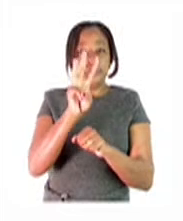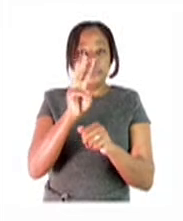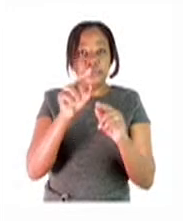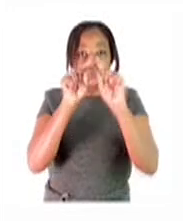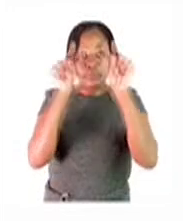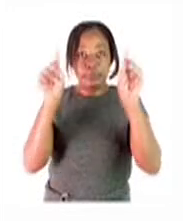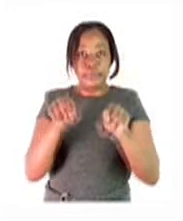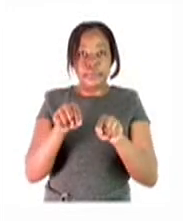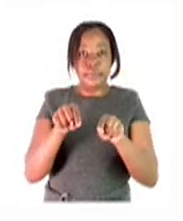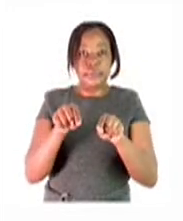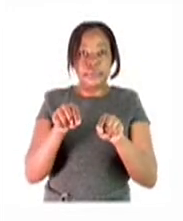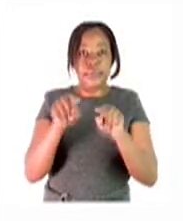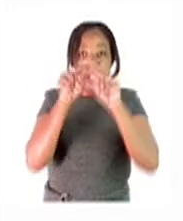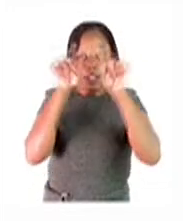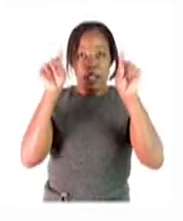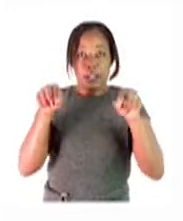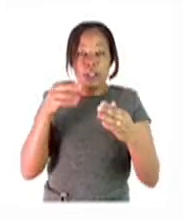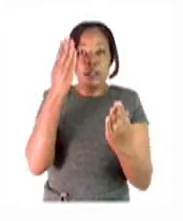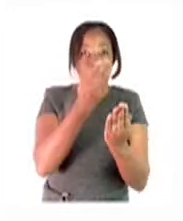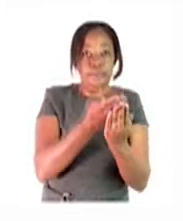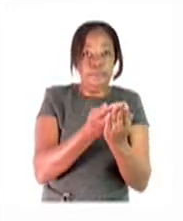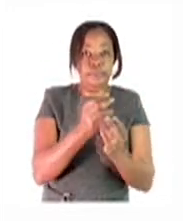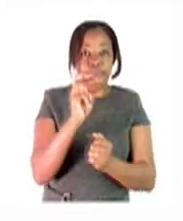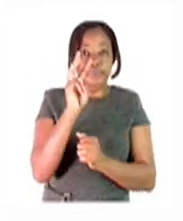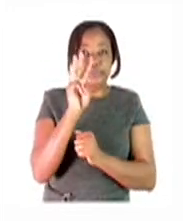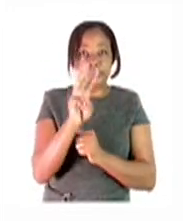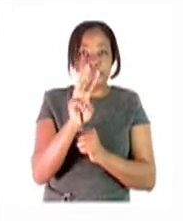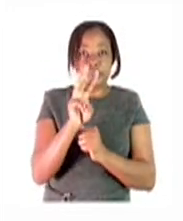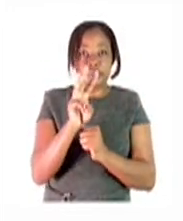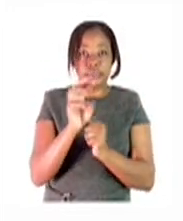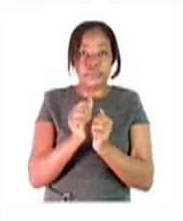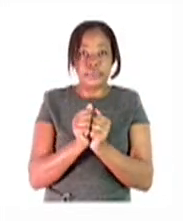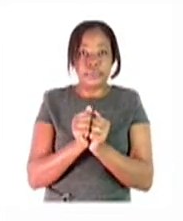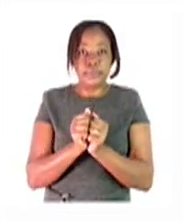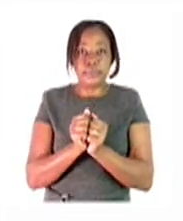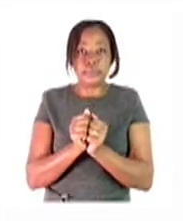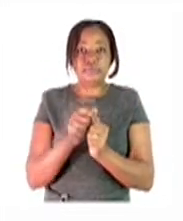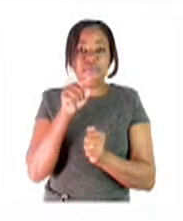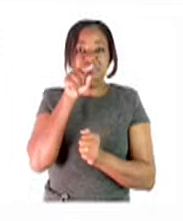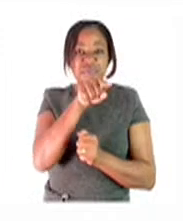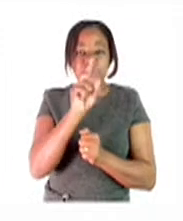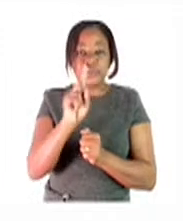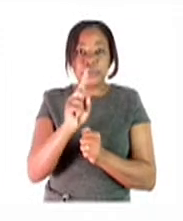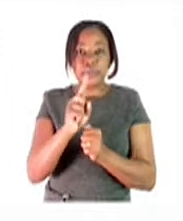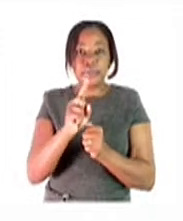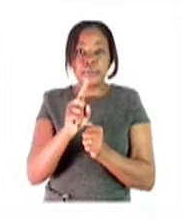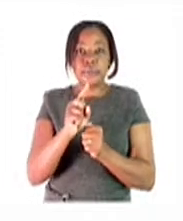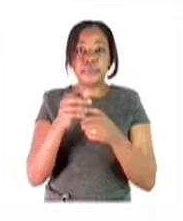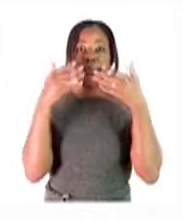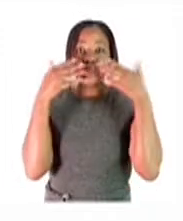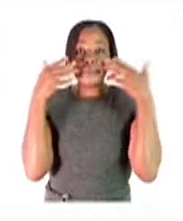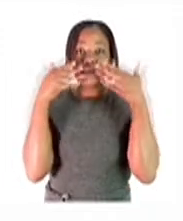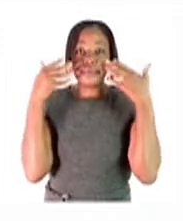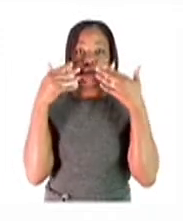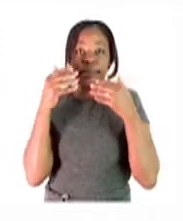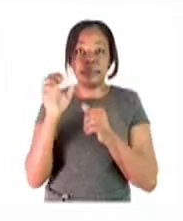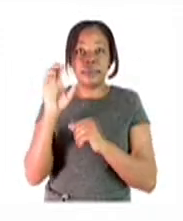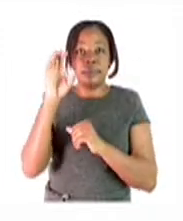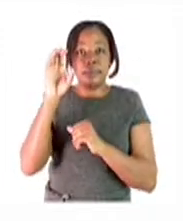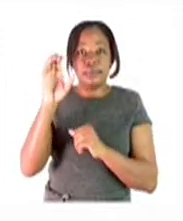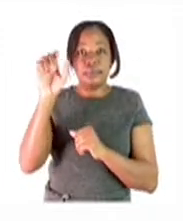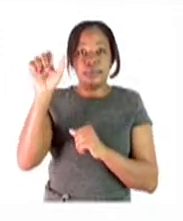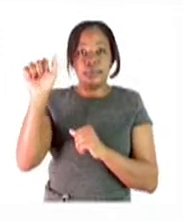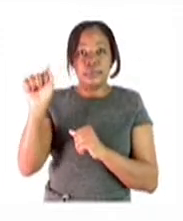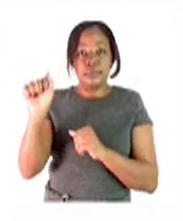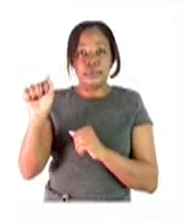it. What is the picture? What is the name of that animal which is there? Okay, after you find